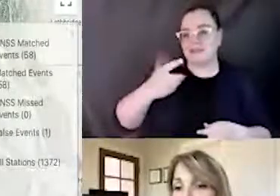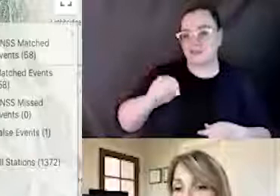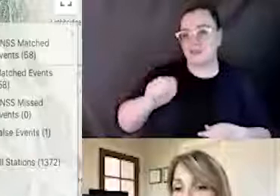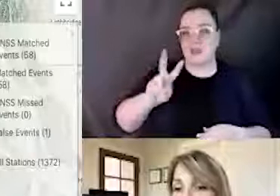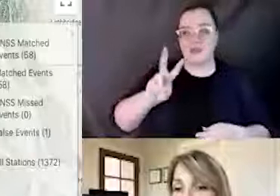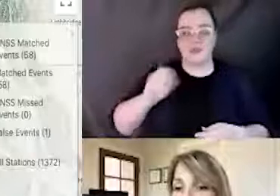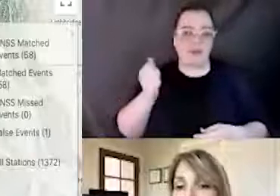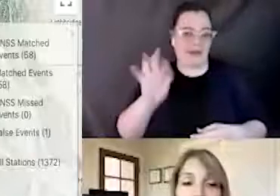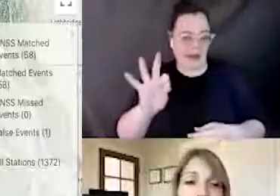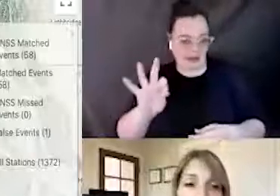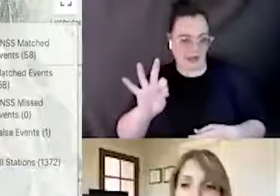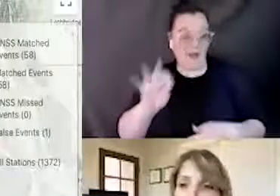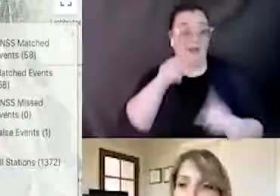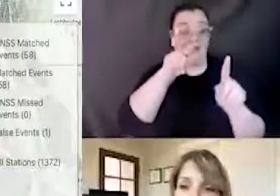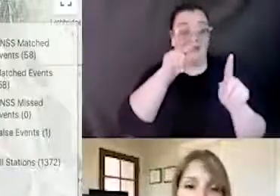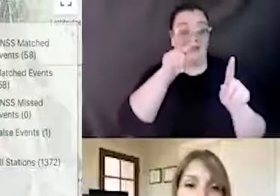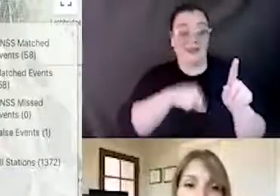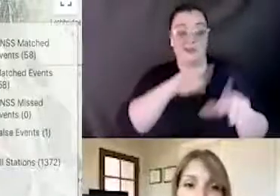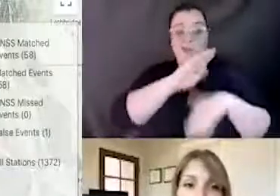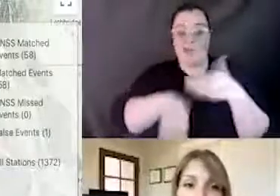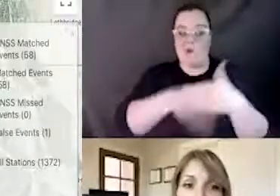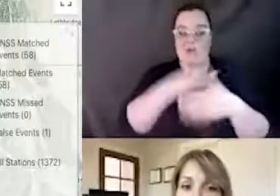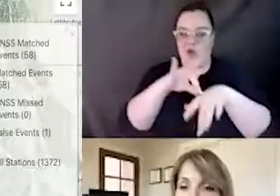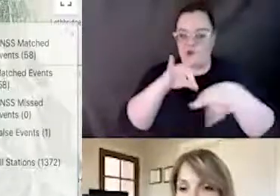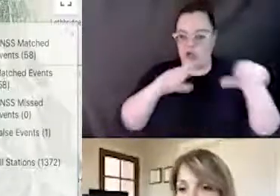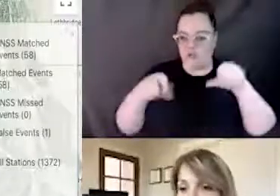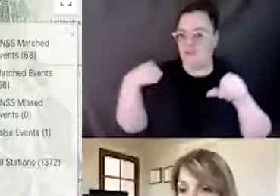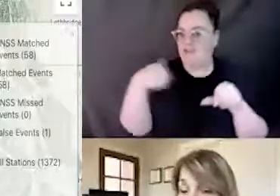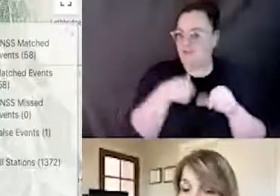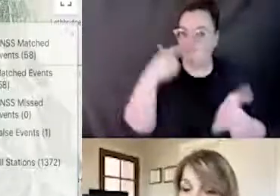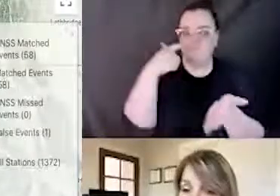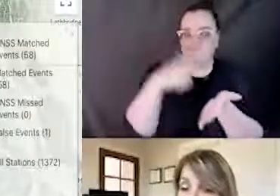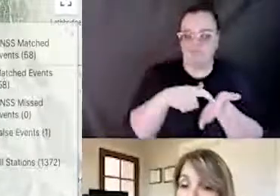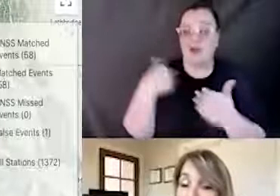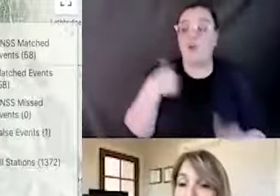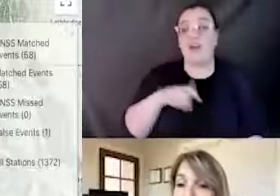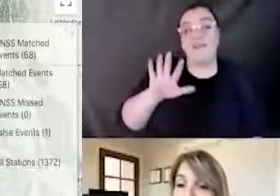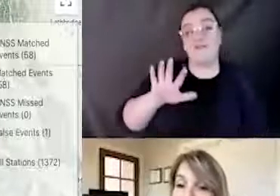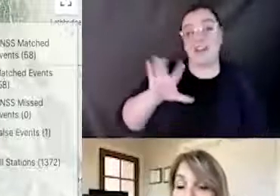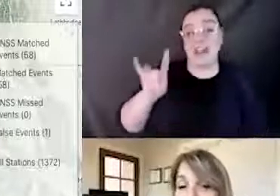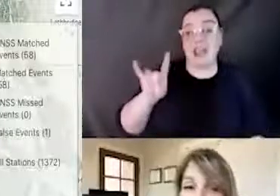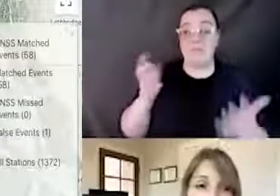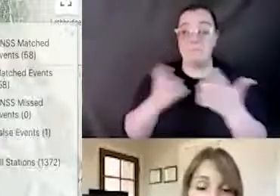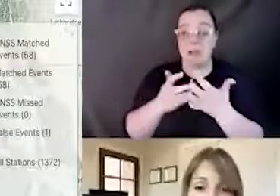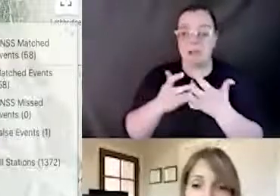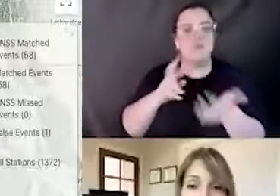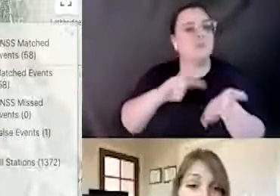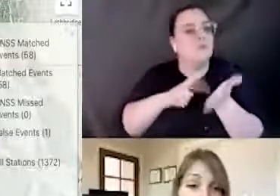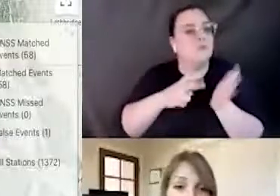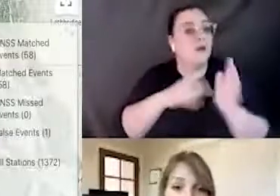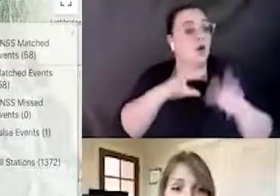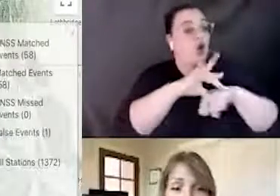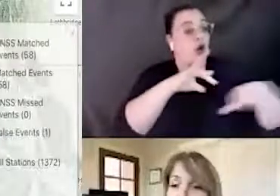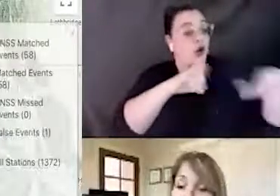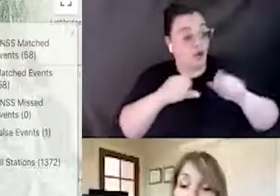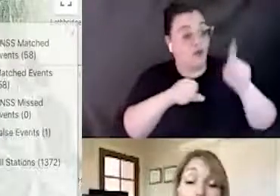all the earthquakes that we've detected with our system. We've had 58 matched events. So that's when there is an earthquake in the catalog and we said